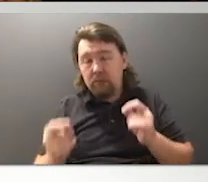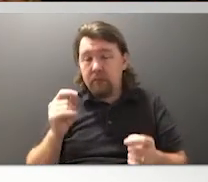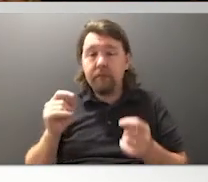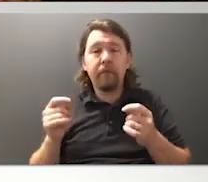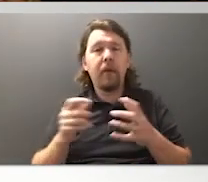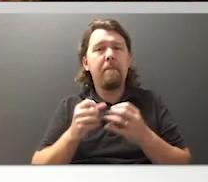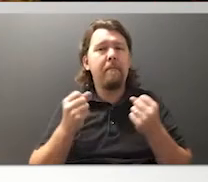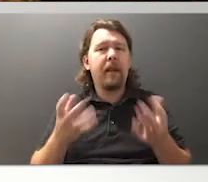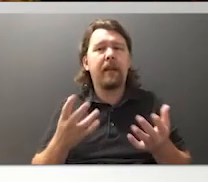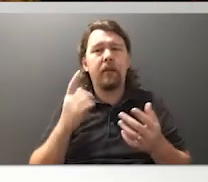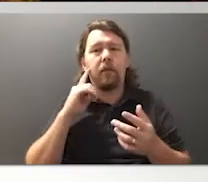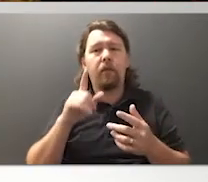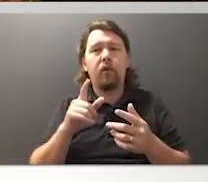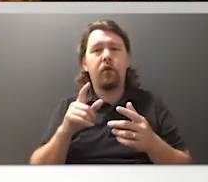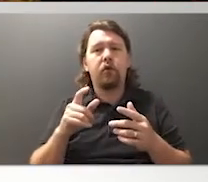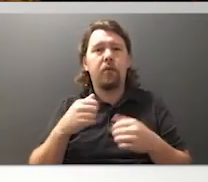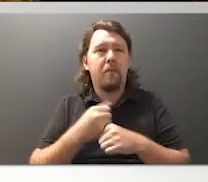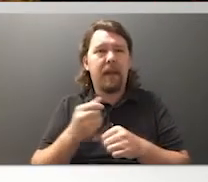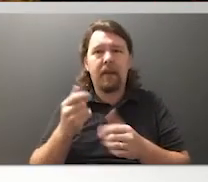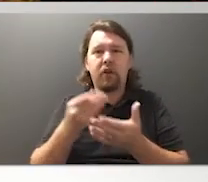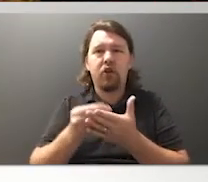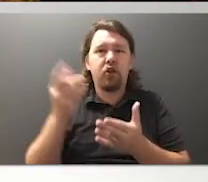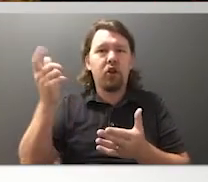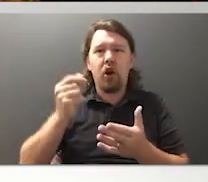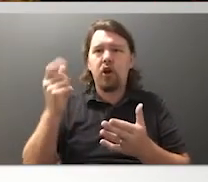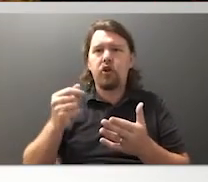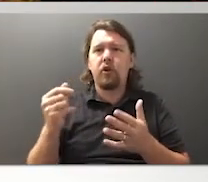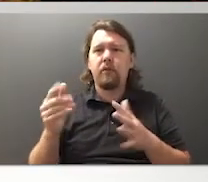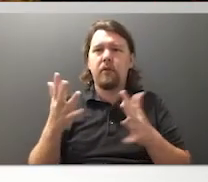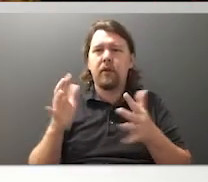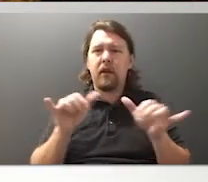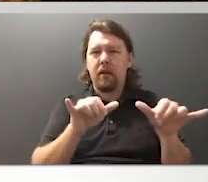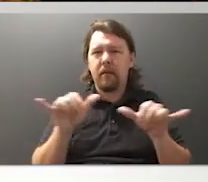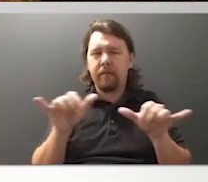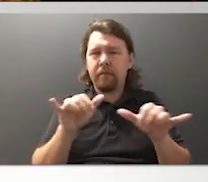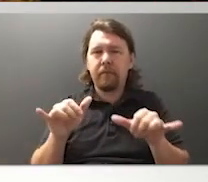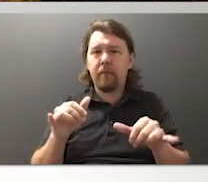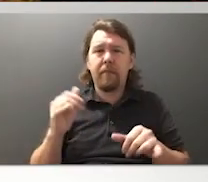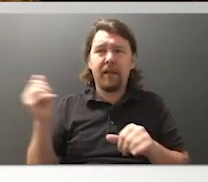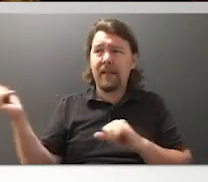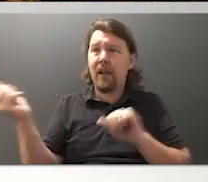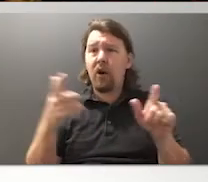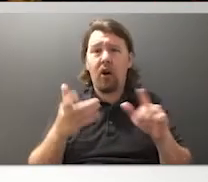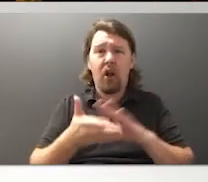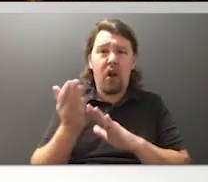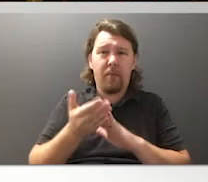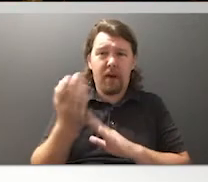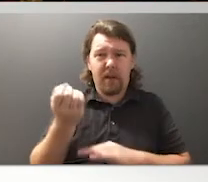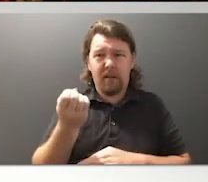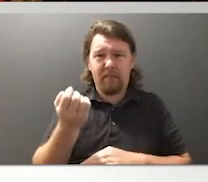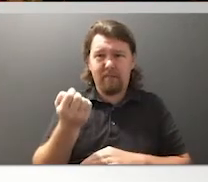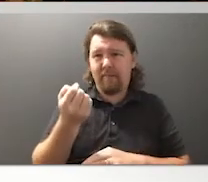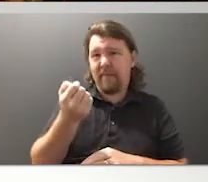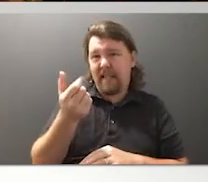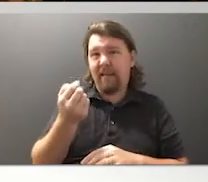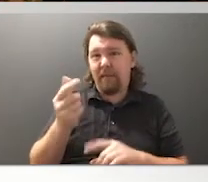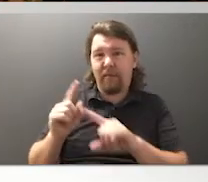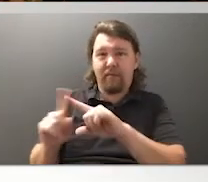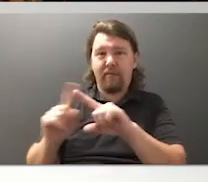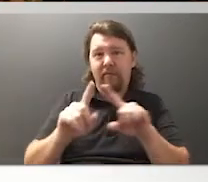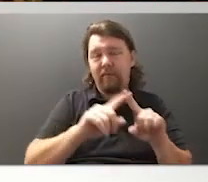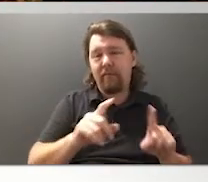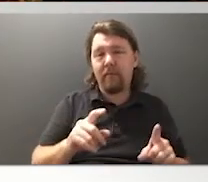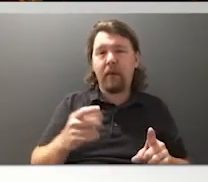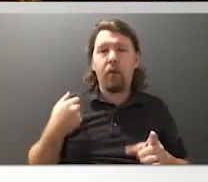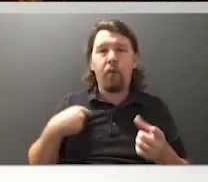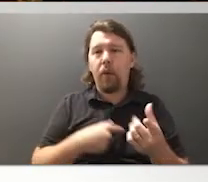these scholarships because every one of them had something a little different, operated differently. And we're trying to get everything for parents to